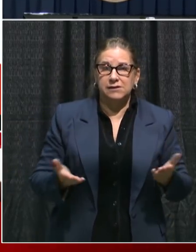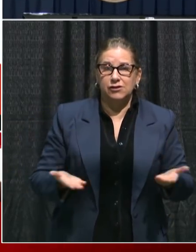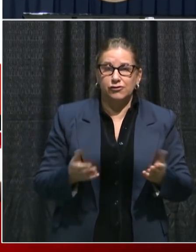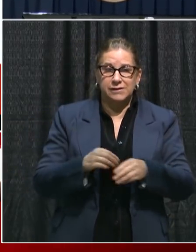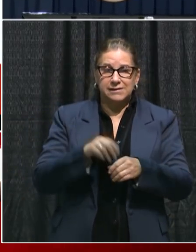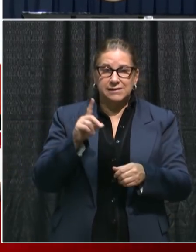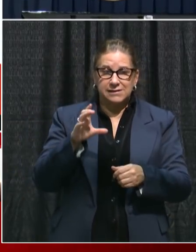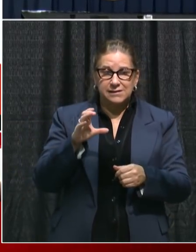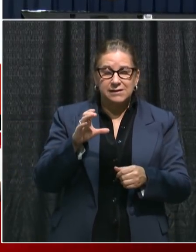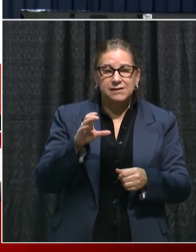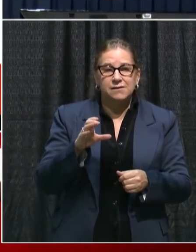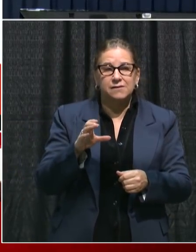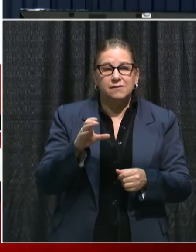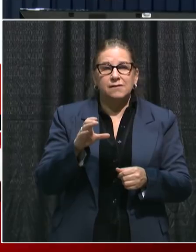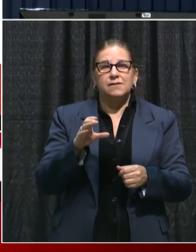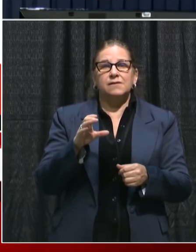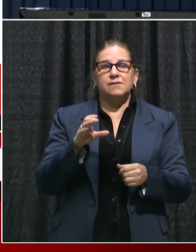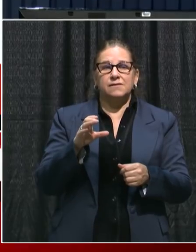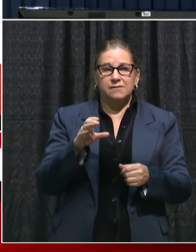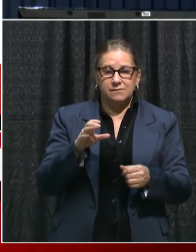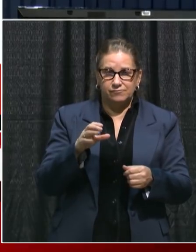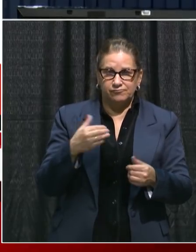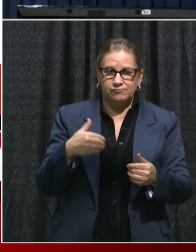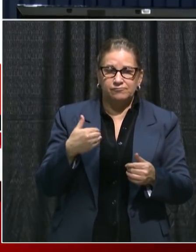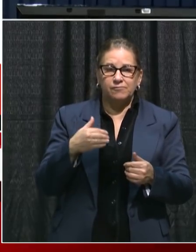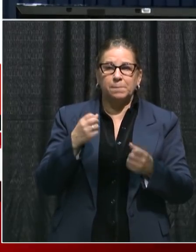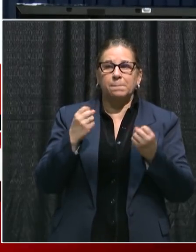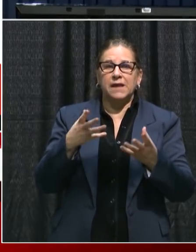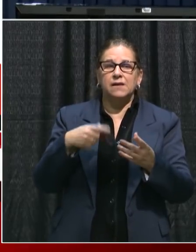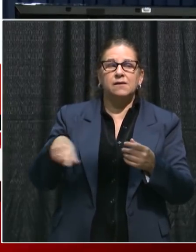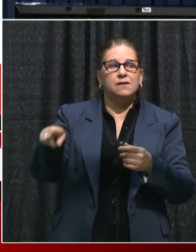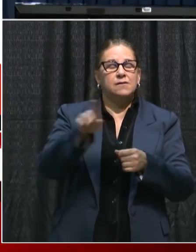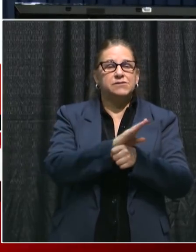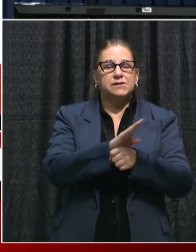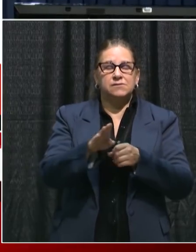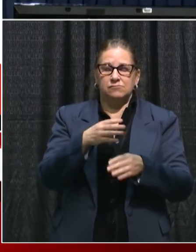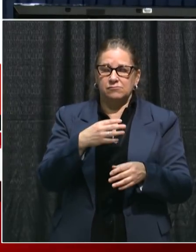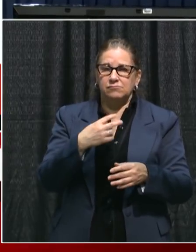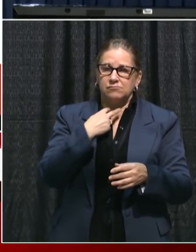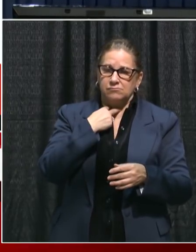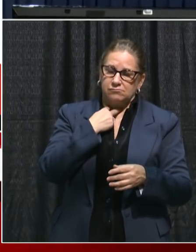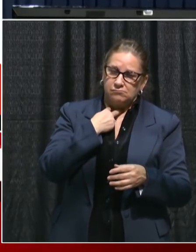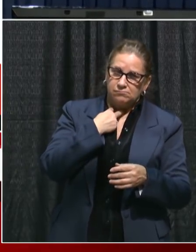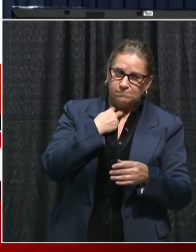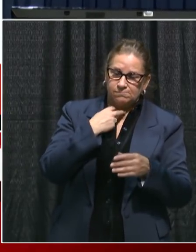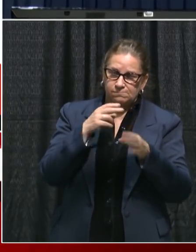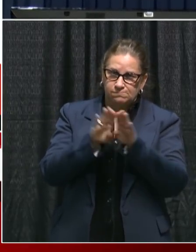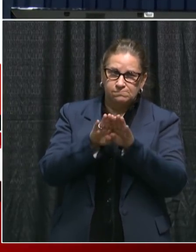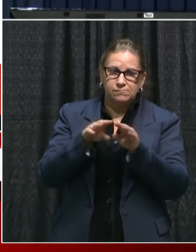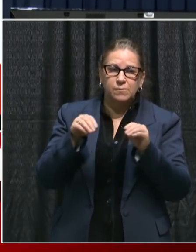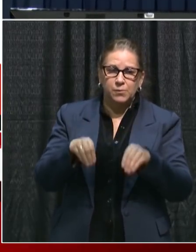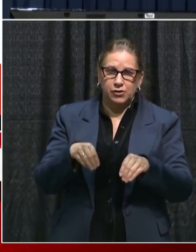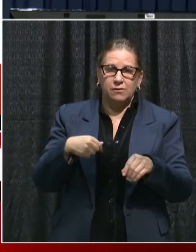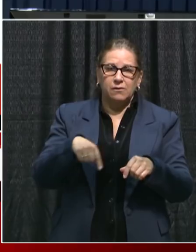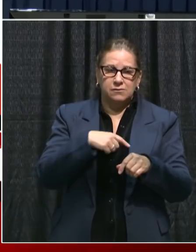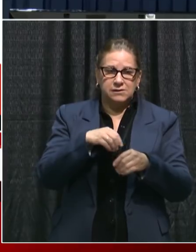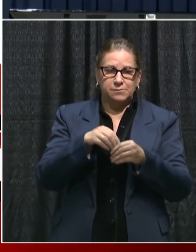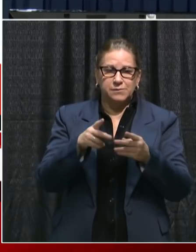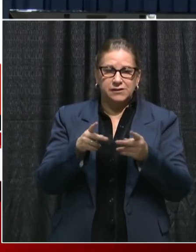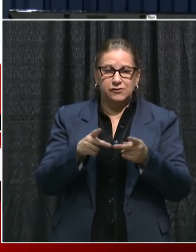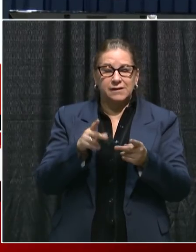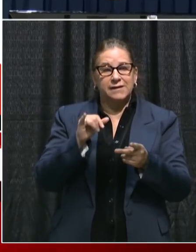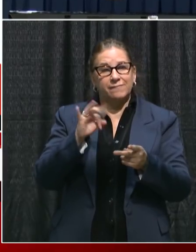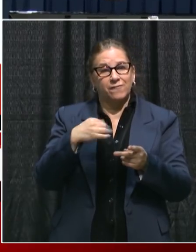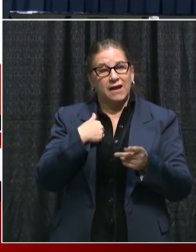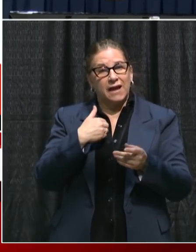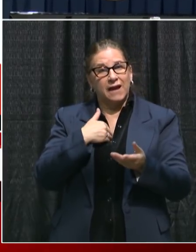us in the position that we're in right now. Fewer cases by many thousands than we thought we might be, but we still